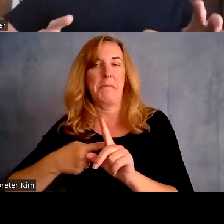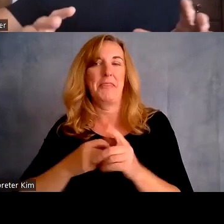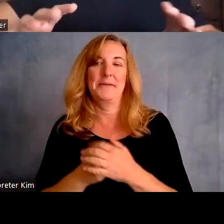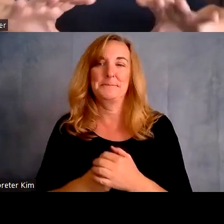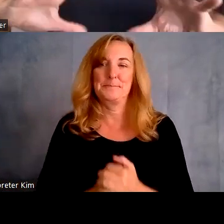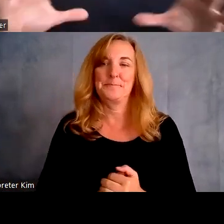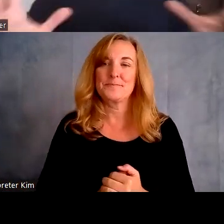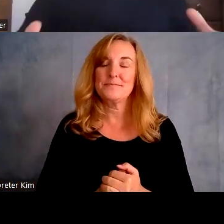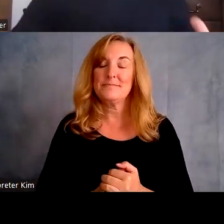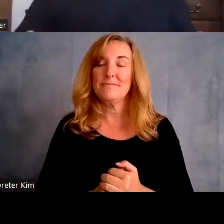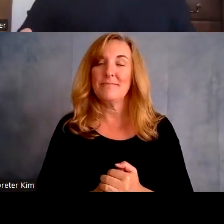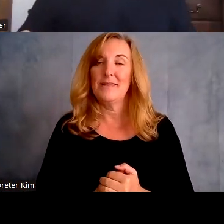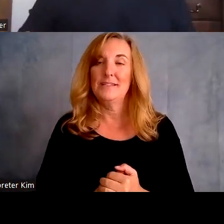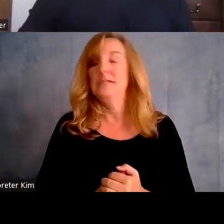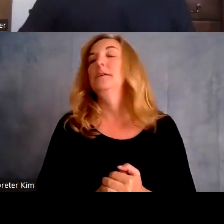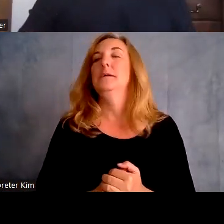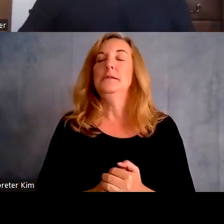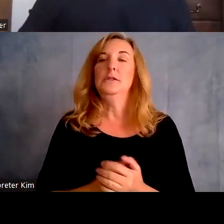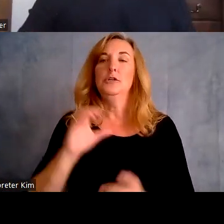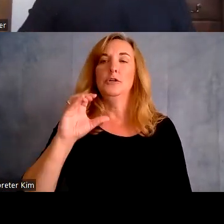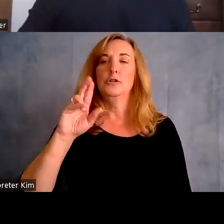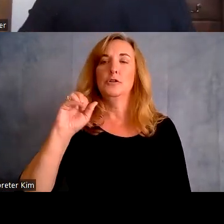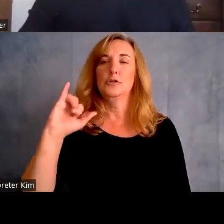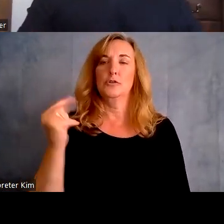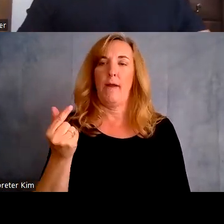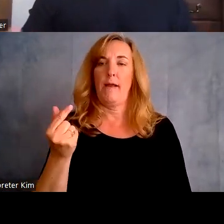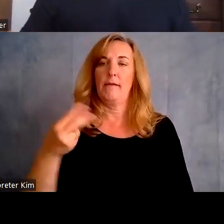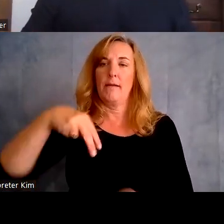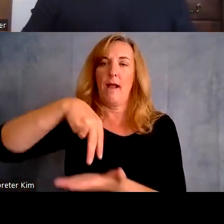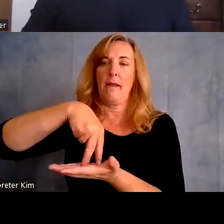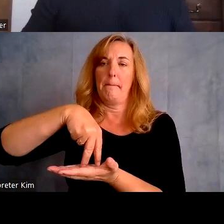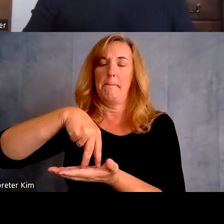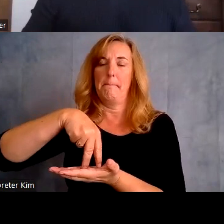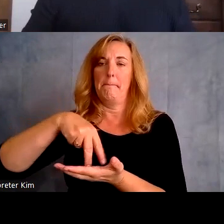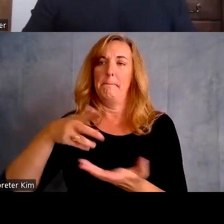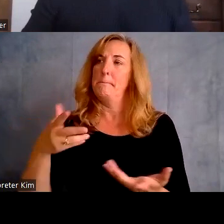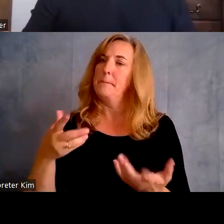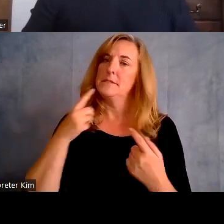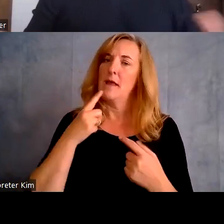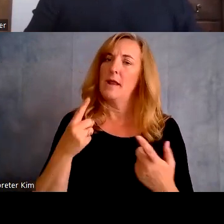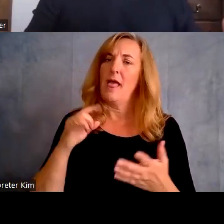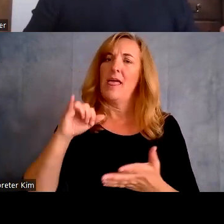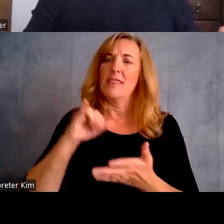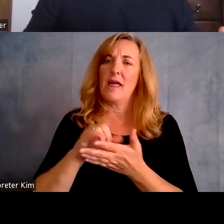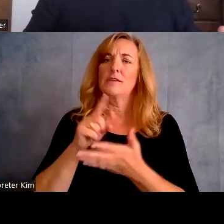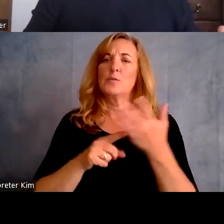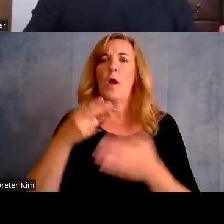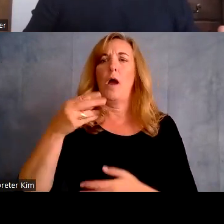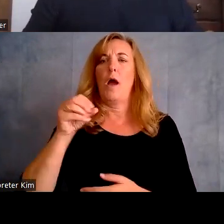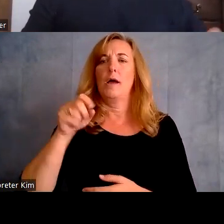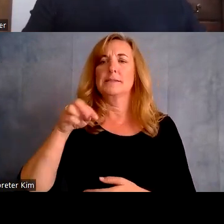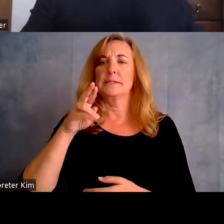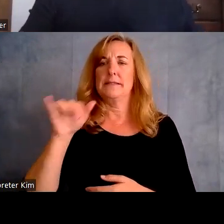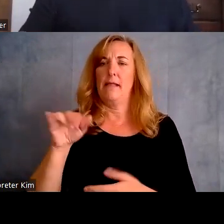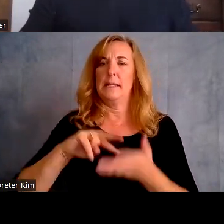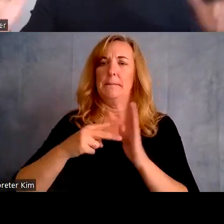Craig got up at the end of this event and said, here's what hospitality means to me. And